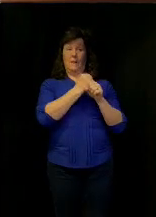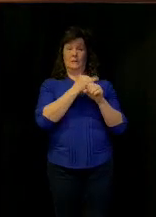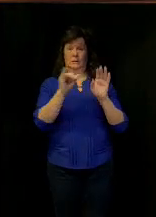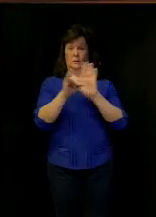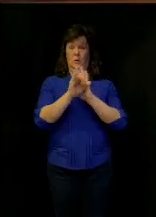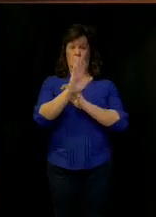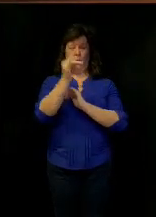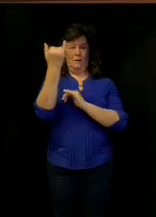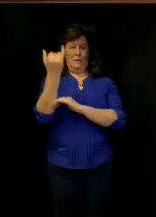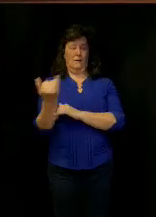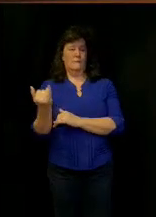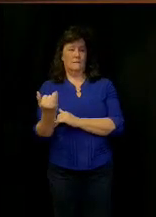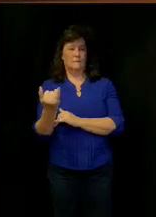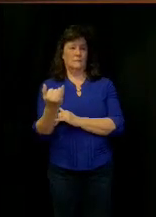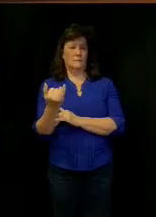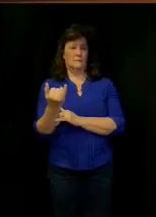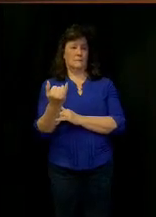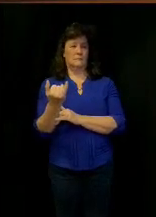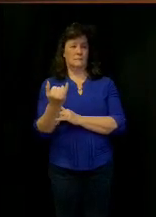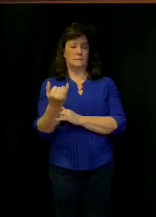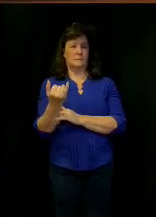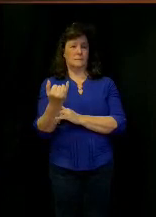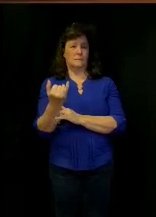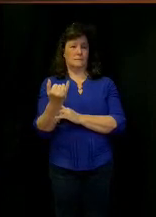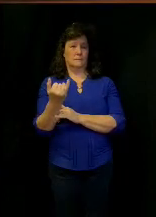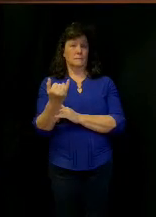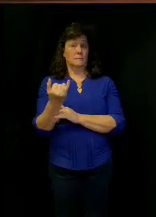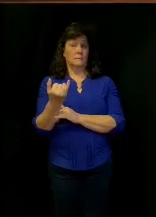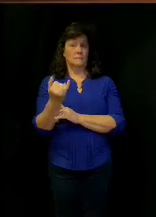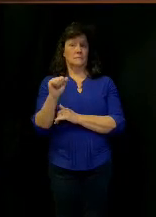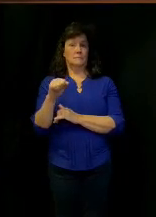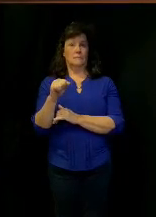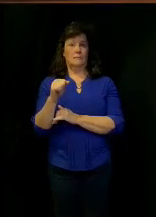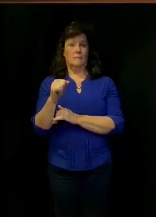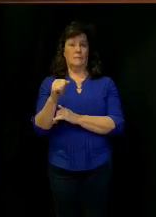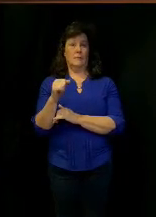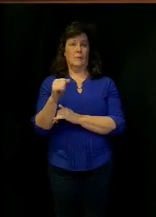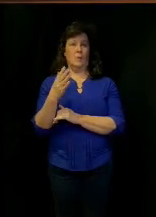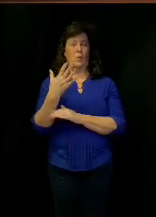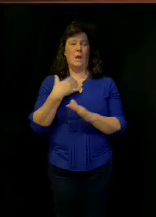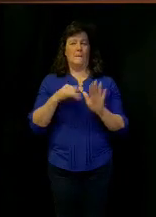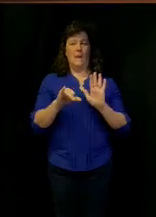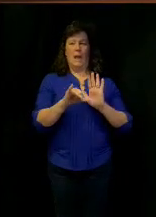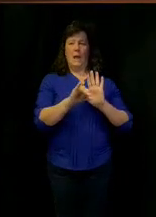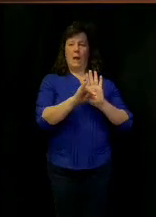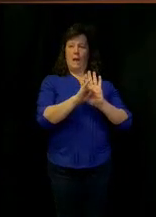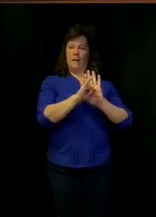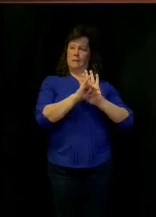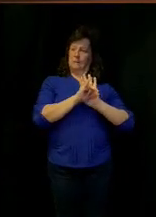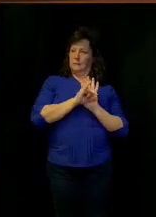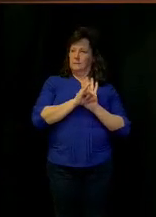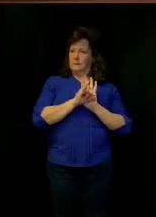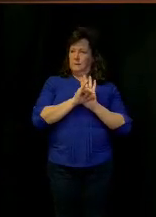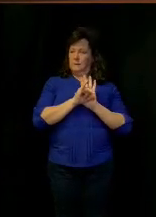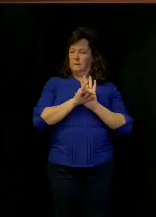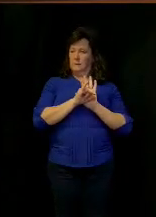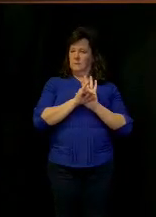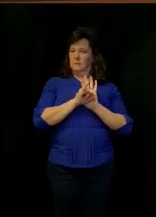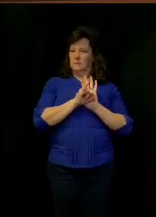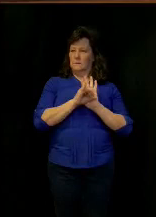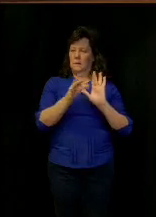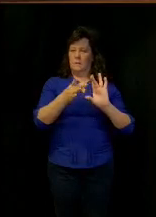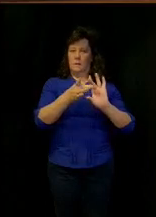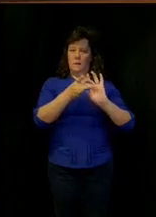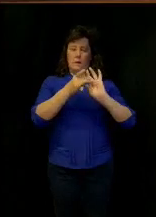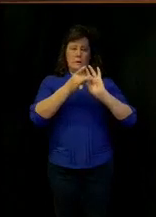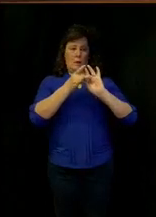again. Identification forms or shapes your identity. What is to be identified? What is identification? It means to be joined